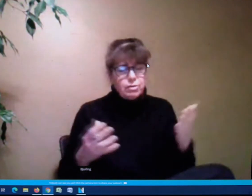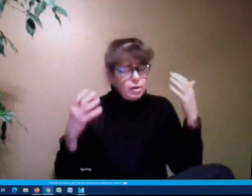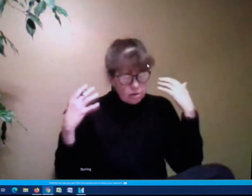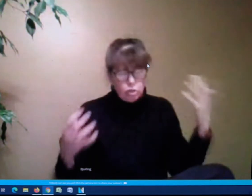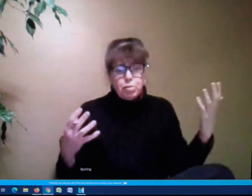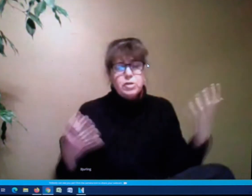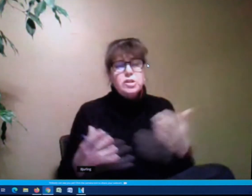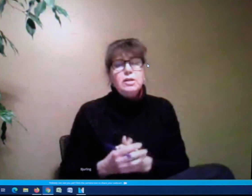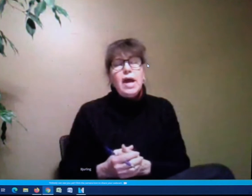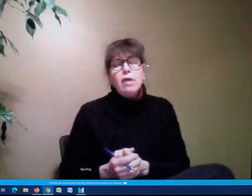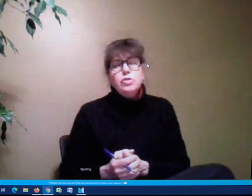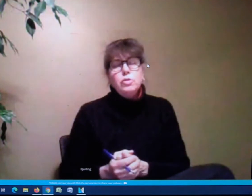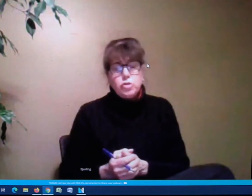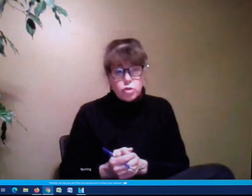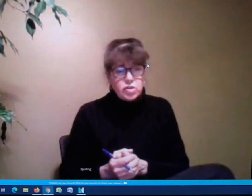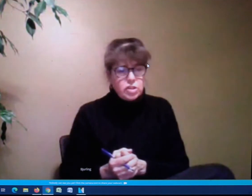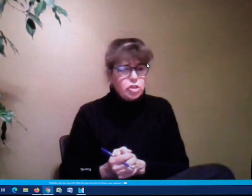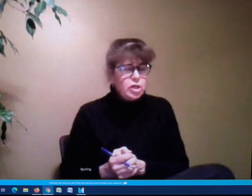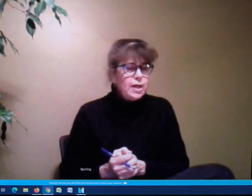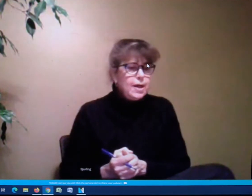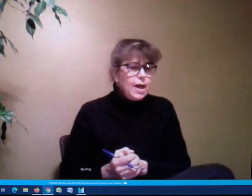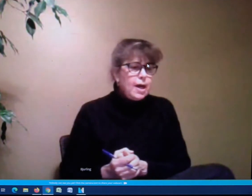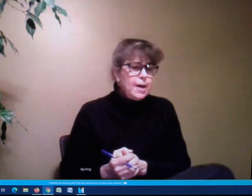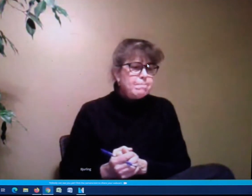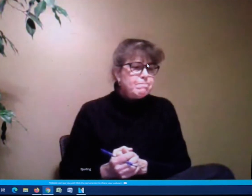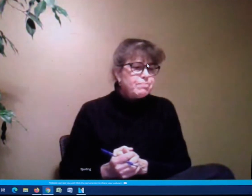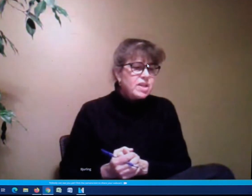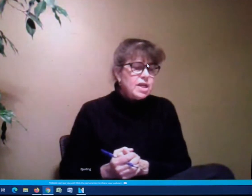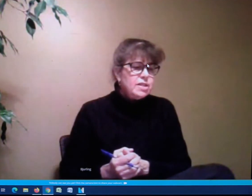more than the two-person household usage.